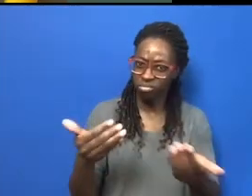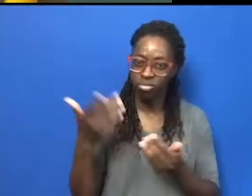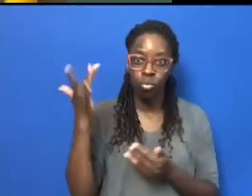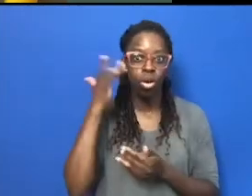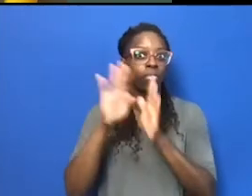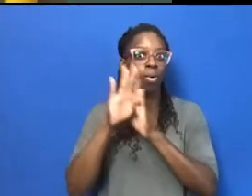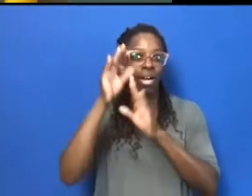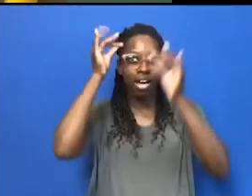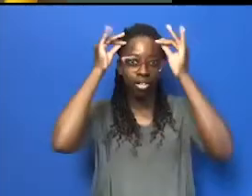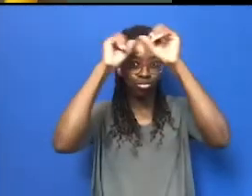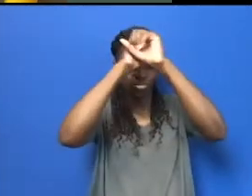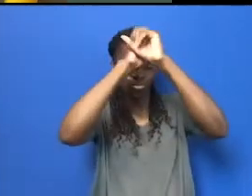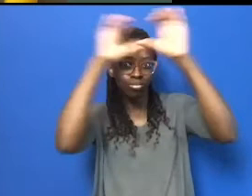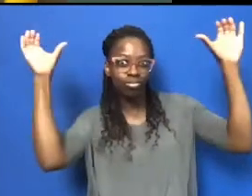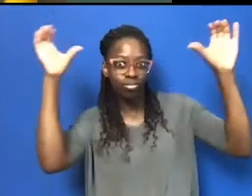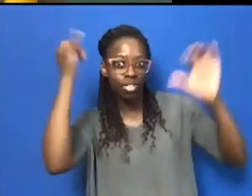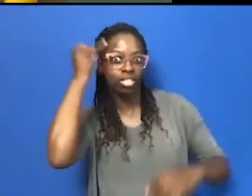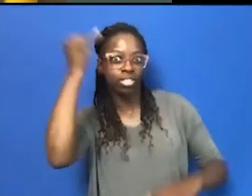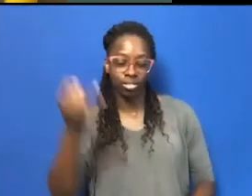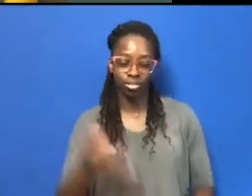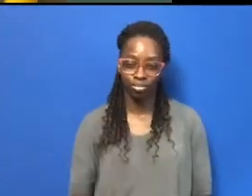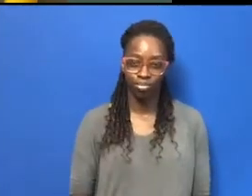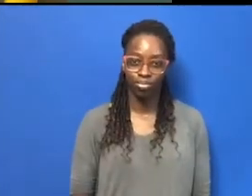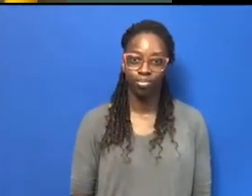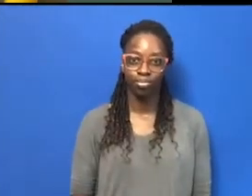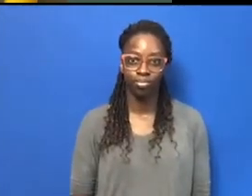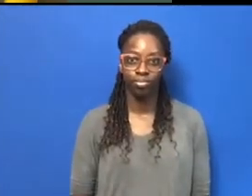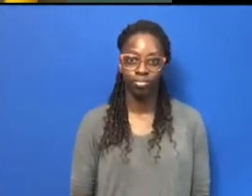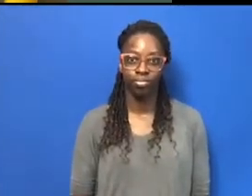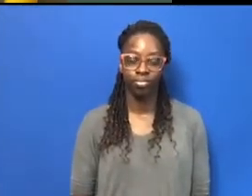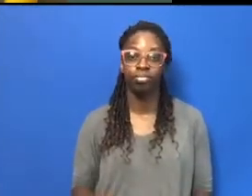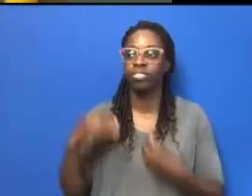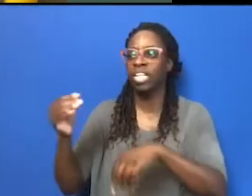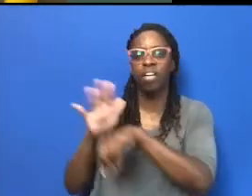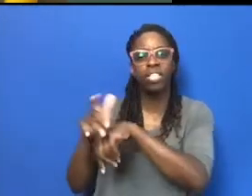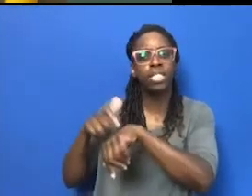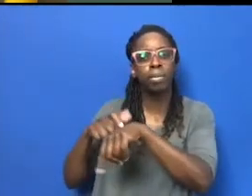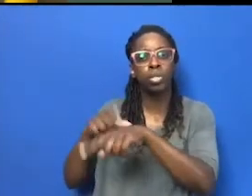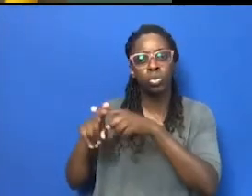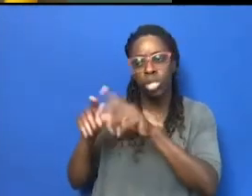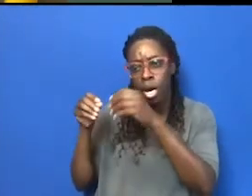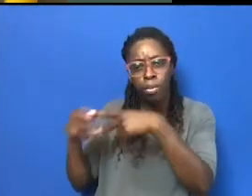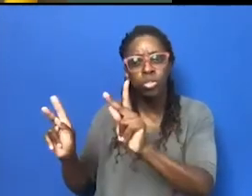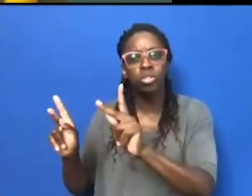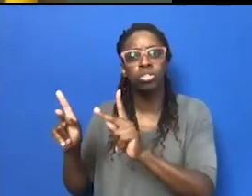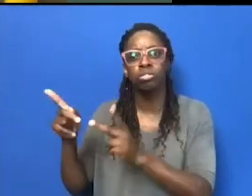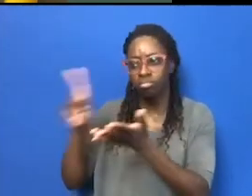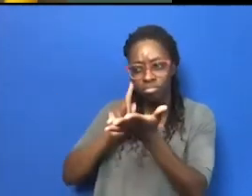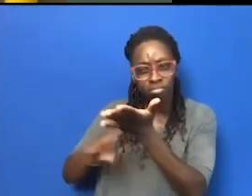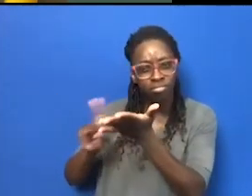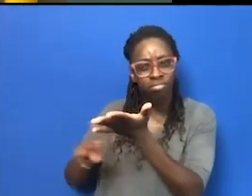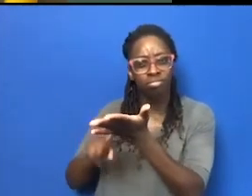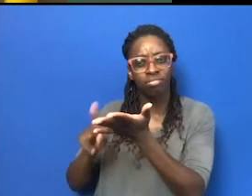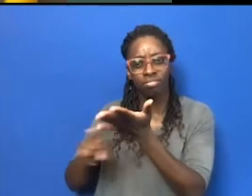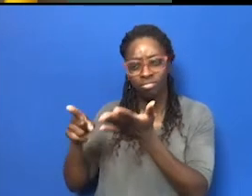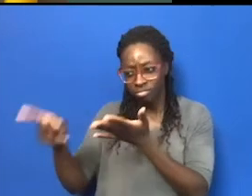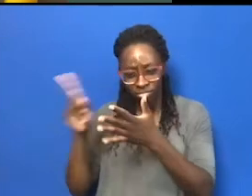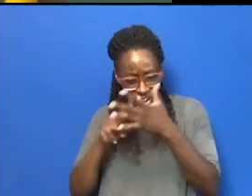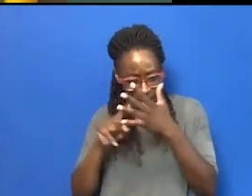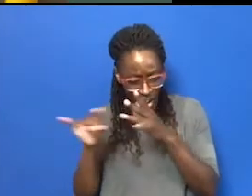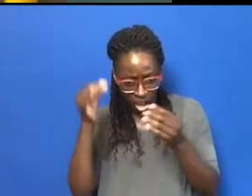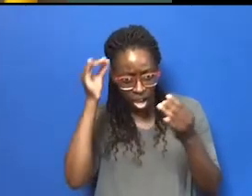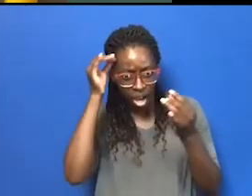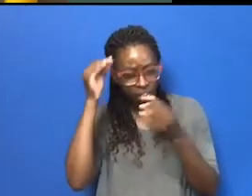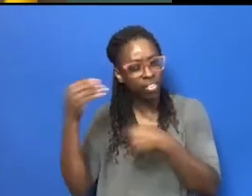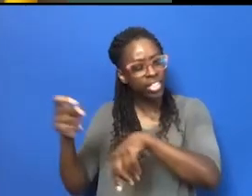STEM ideas. So we want to make sure to provide those opportunities for them to explore and that we provide lots of choices for